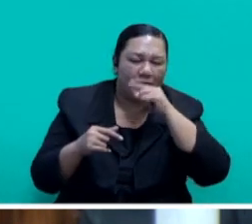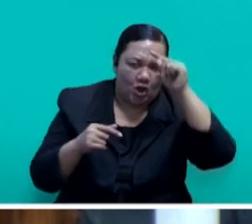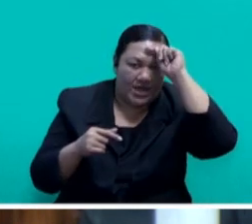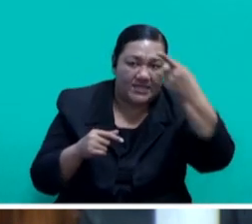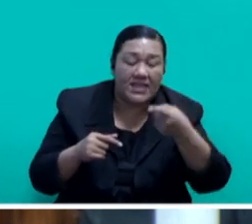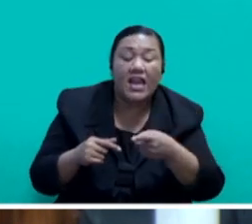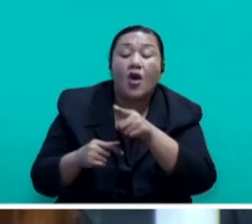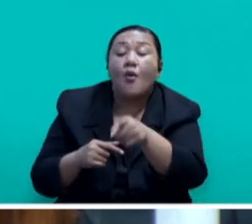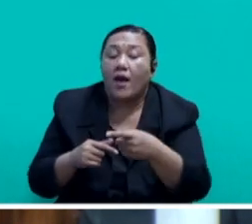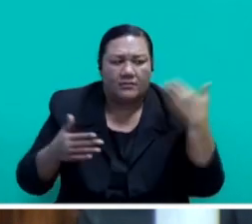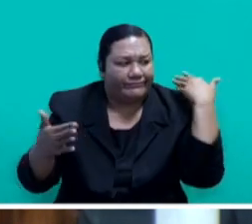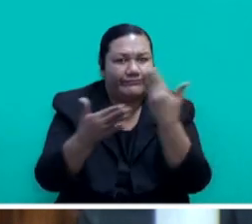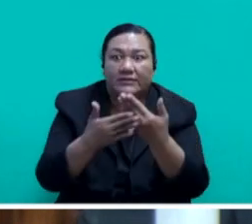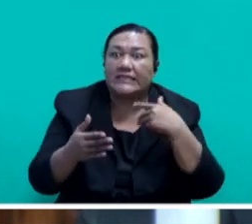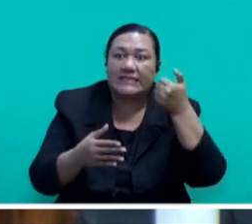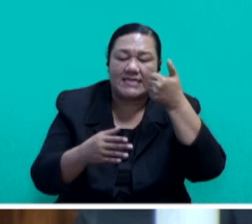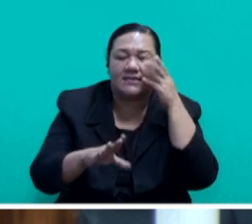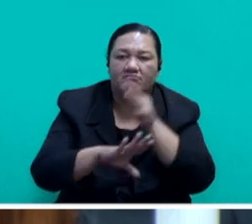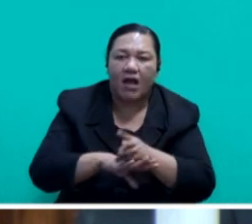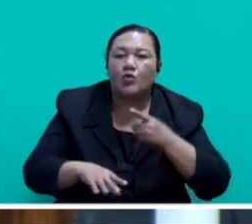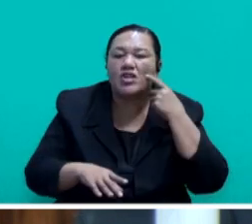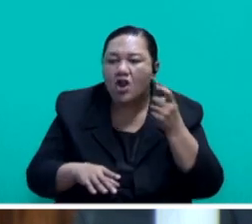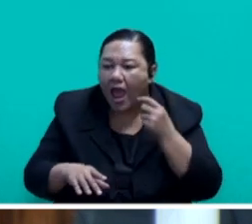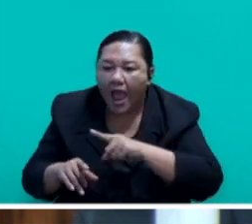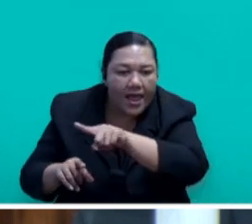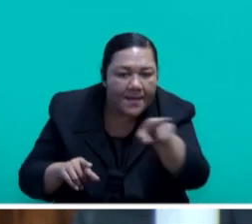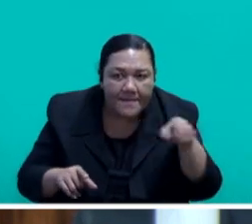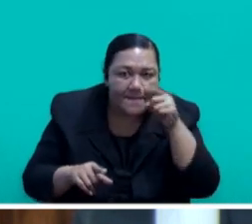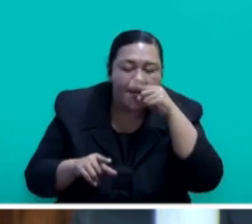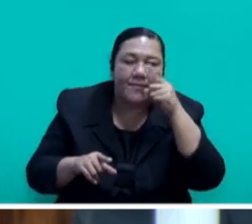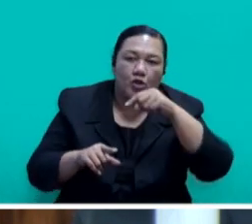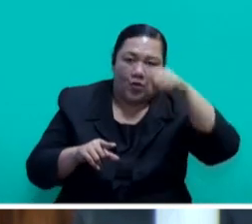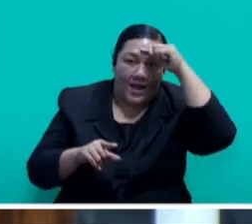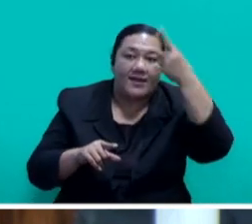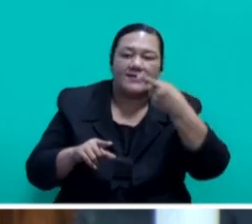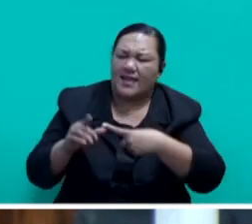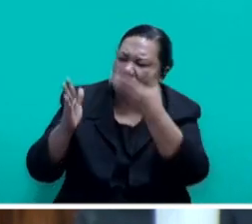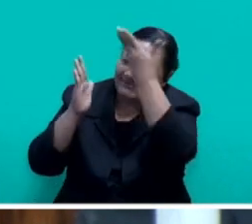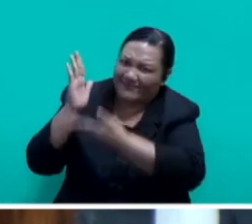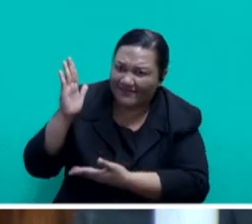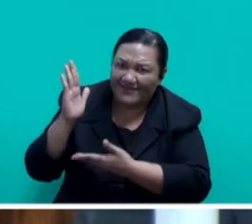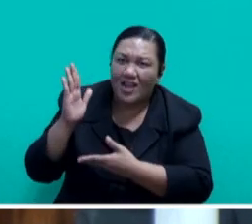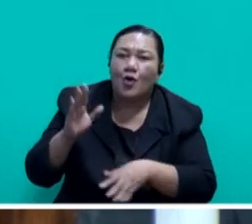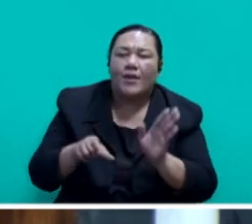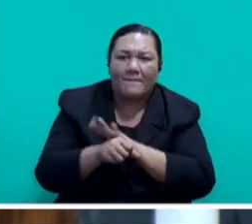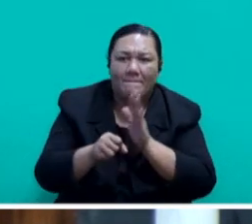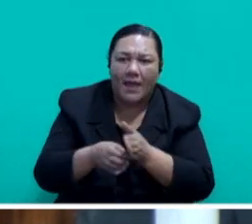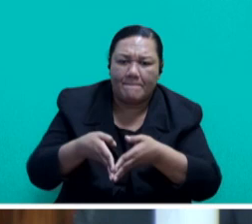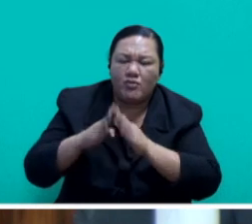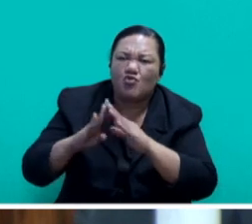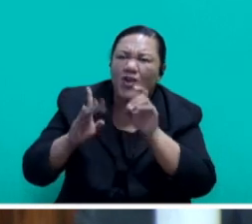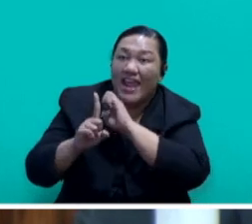actively participate in the governance of their country. We have fostered an environment where people can voice their